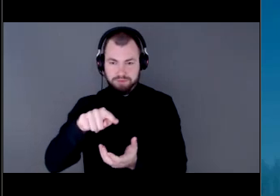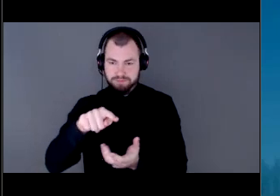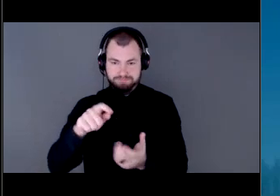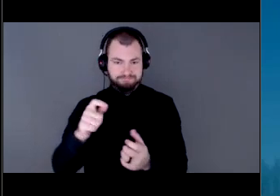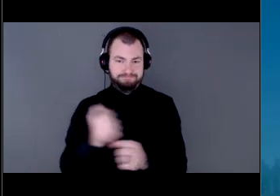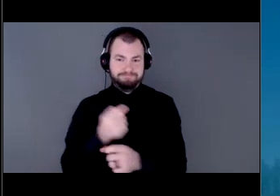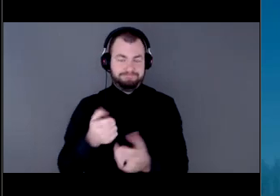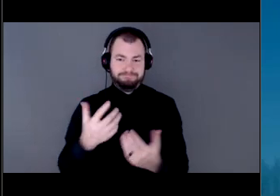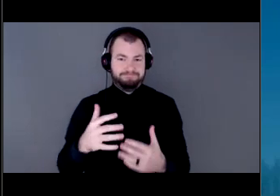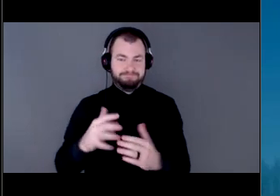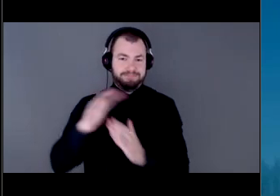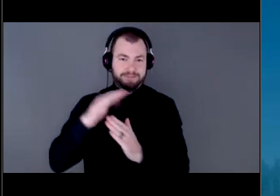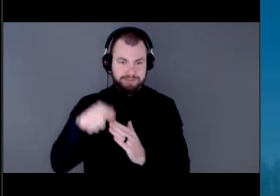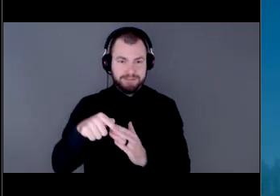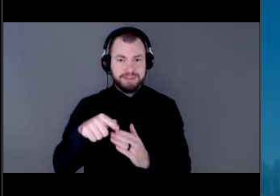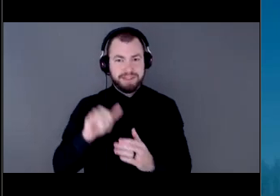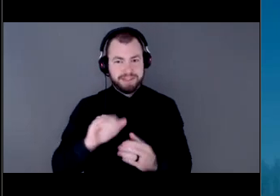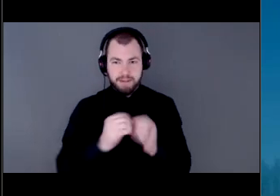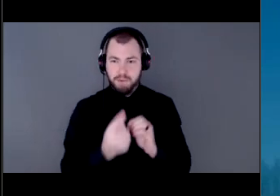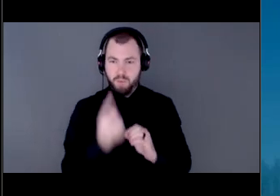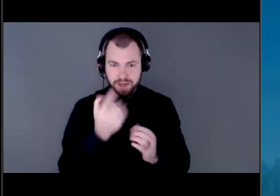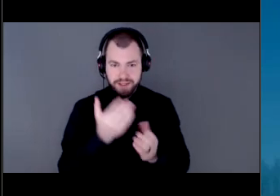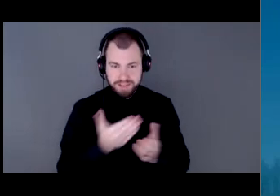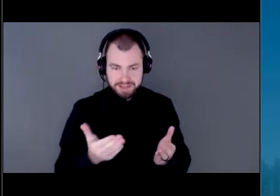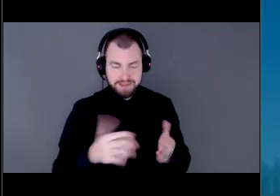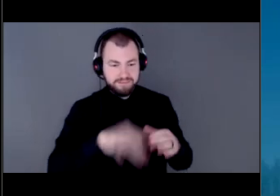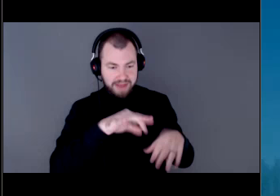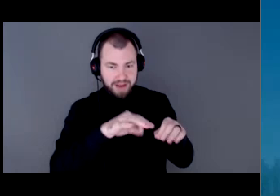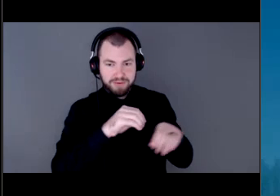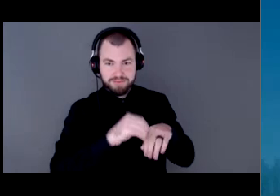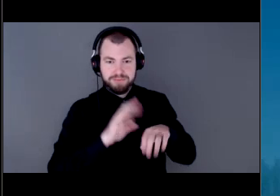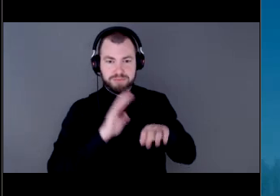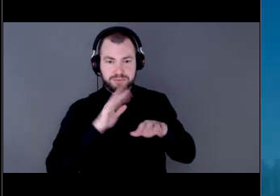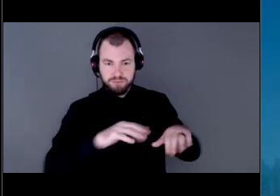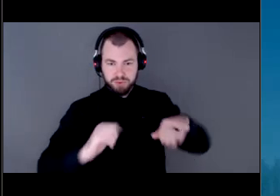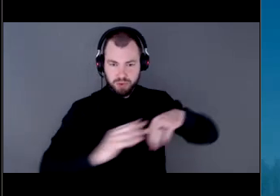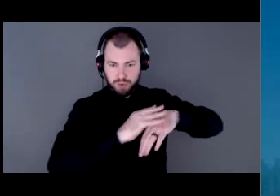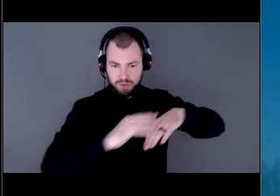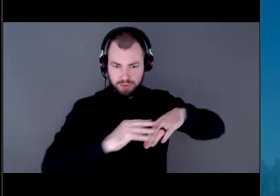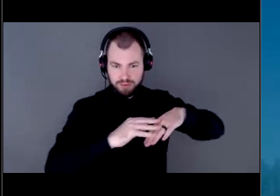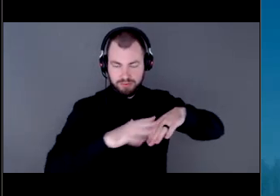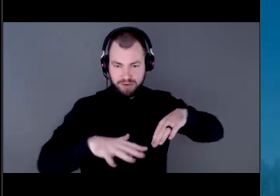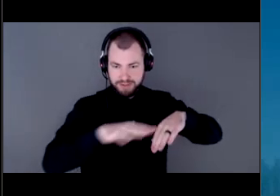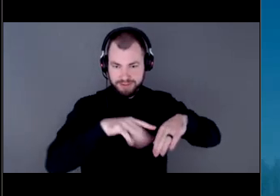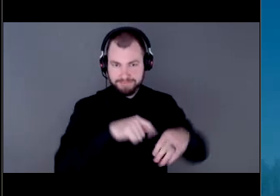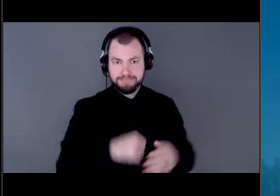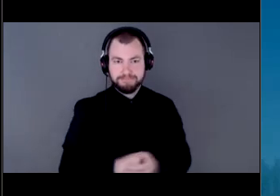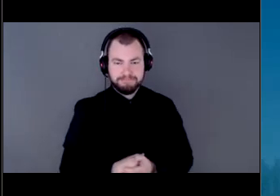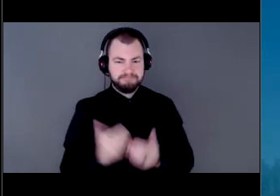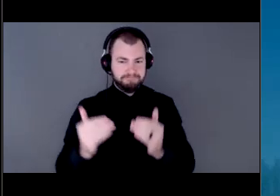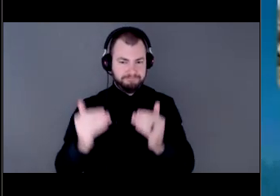buoys and floats that they were moving off of these shoreline areas. Next slide, please.